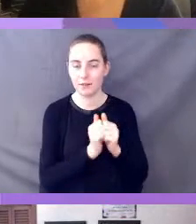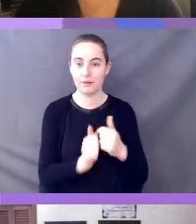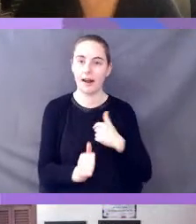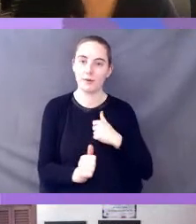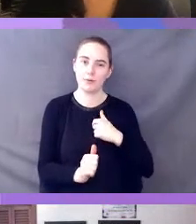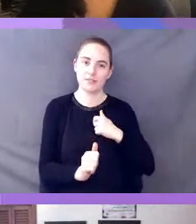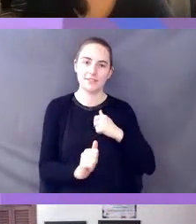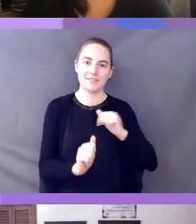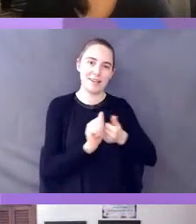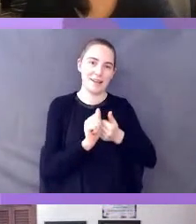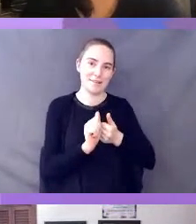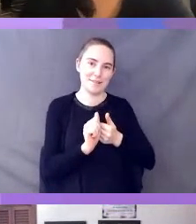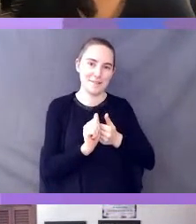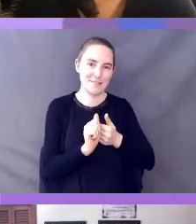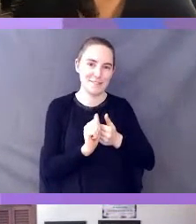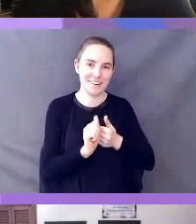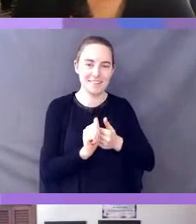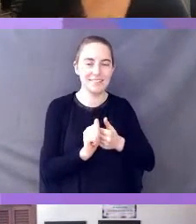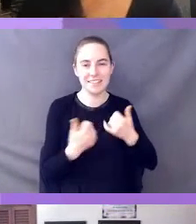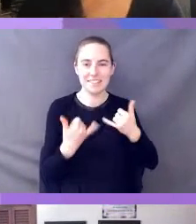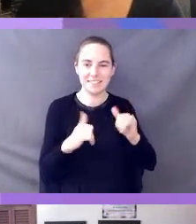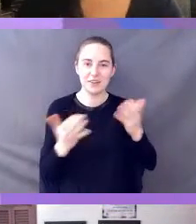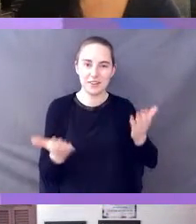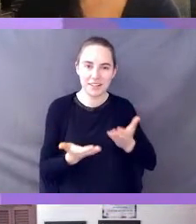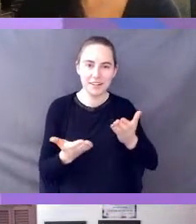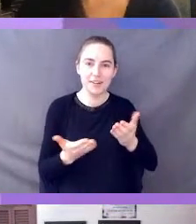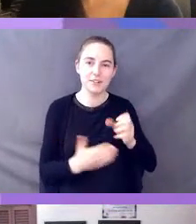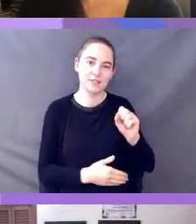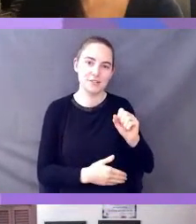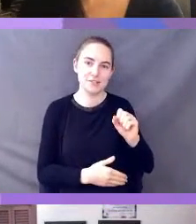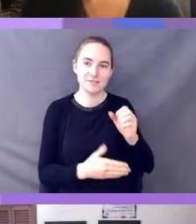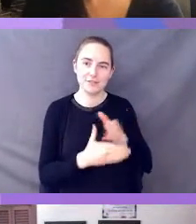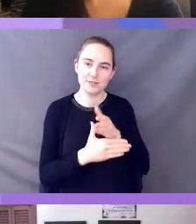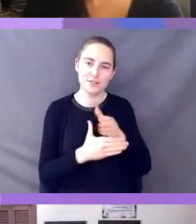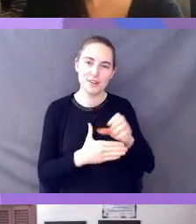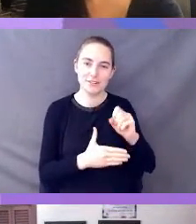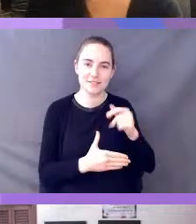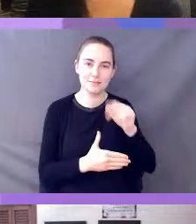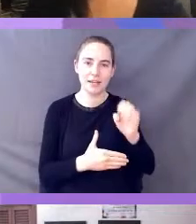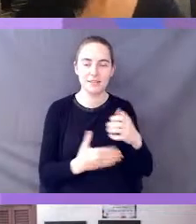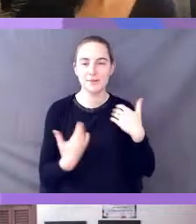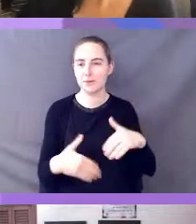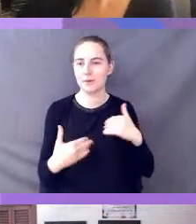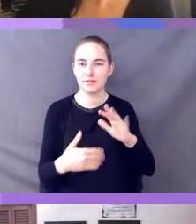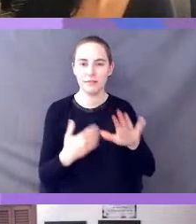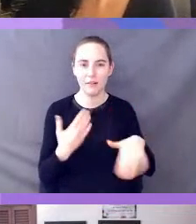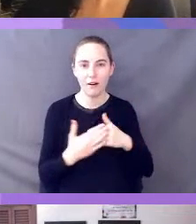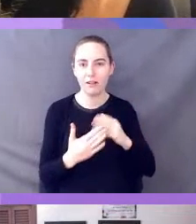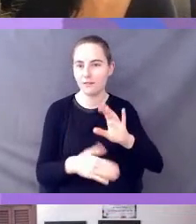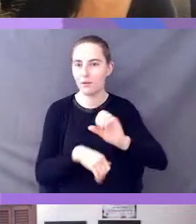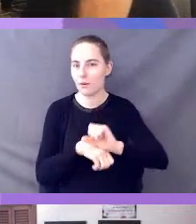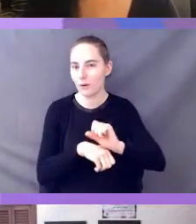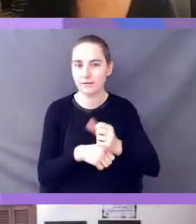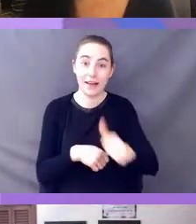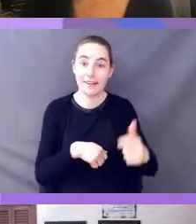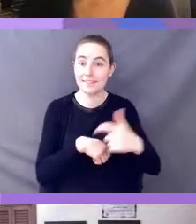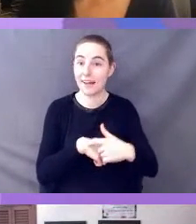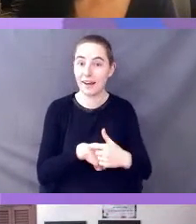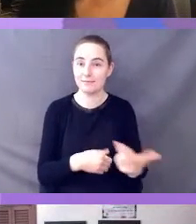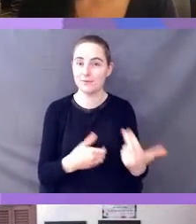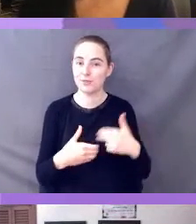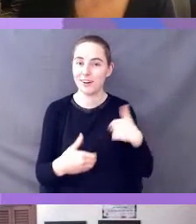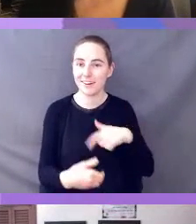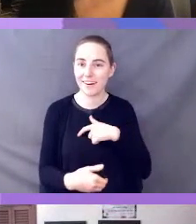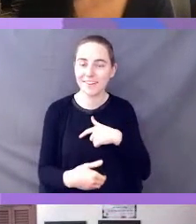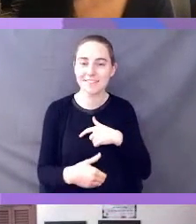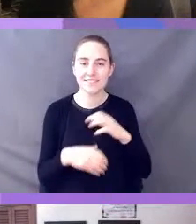still sharing space. And all of you, anytime you're on any of our panels, it's just amazing. I